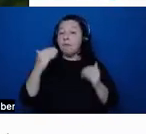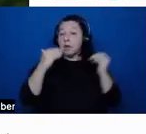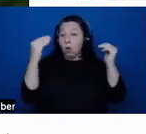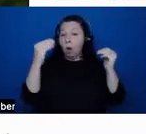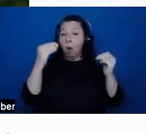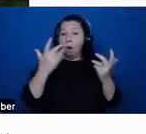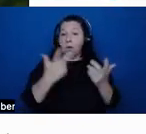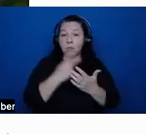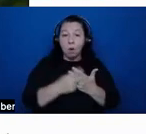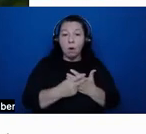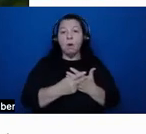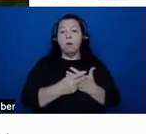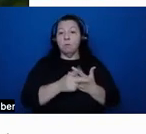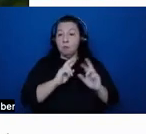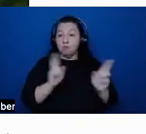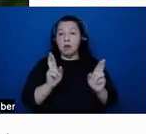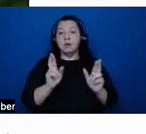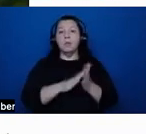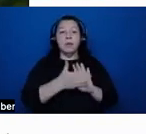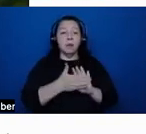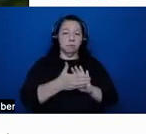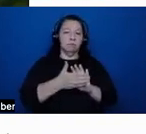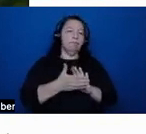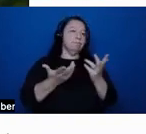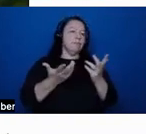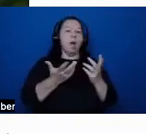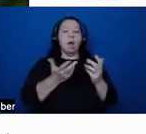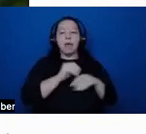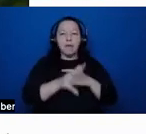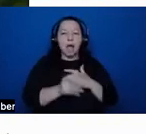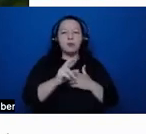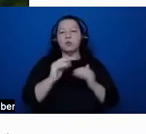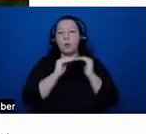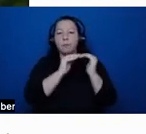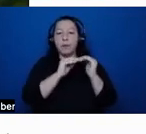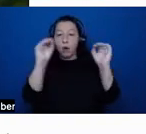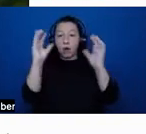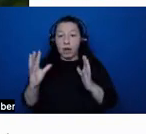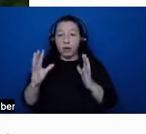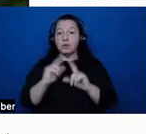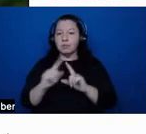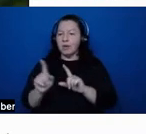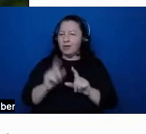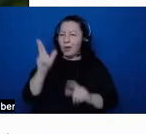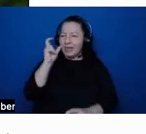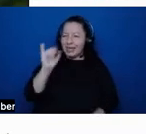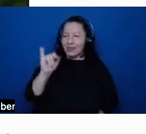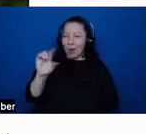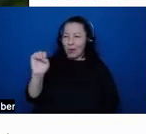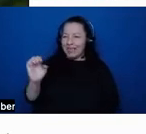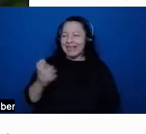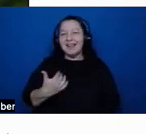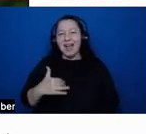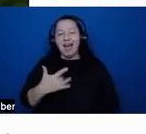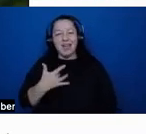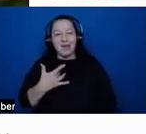advisors or peer educators. But it just also, like hearing Jolene speak, I'm like, it's so important that one of the